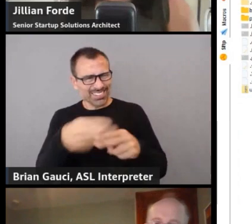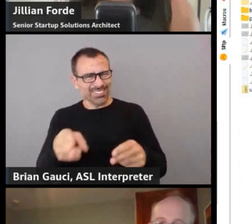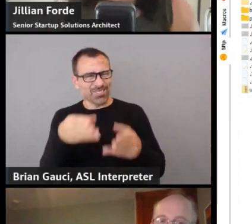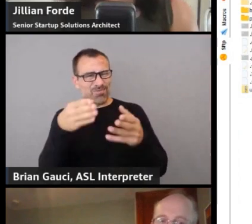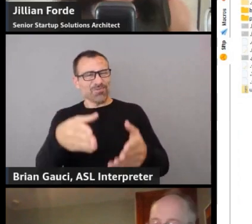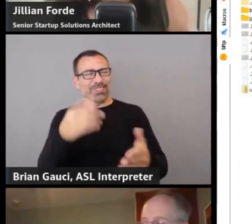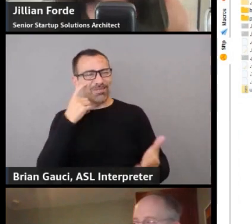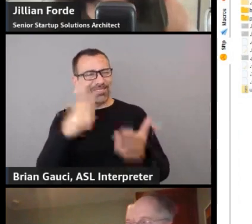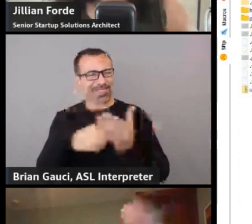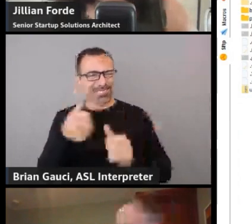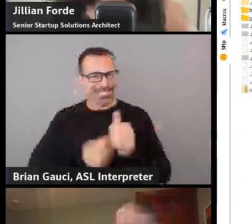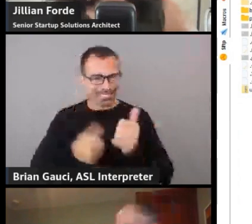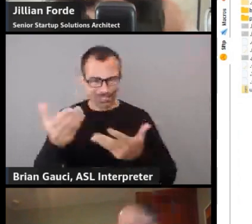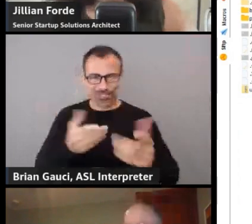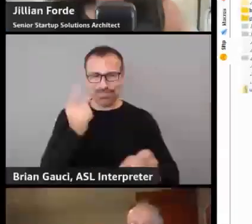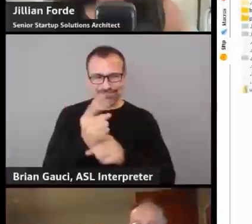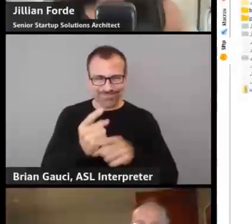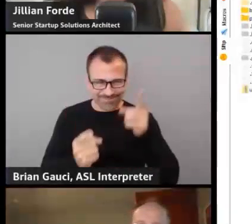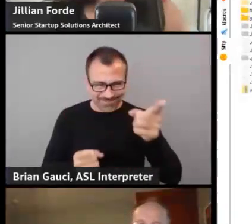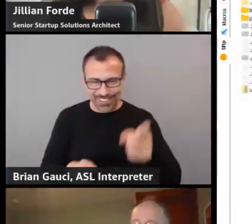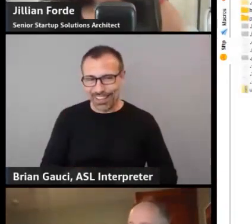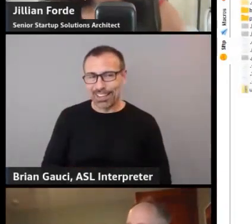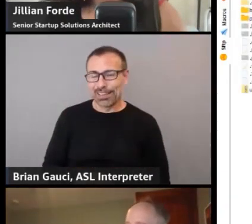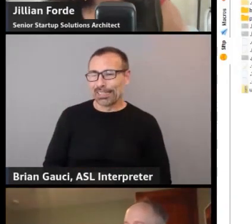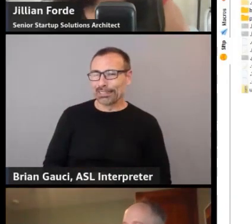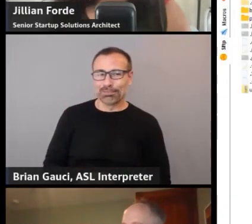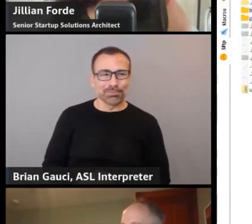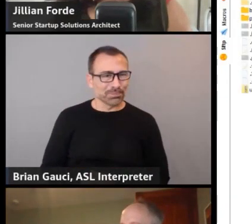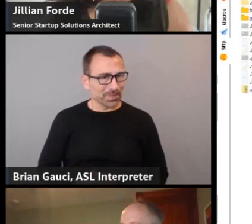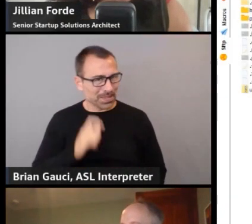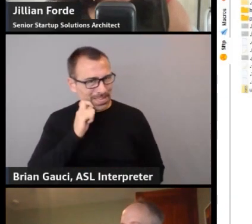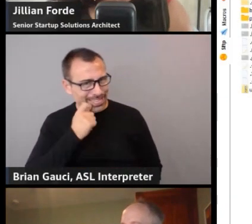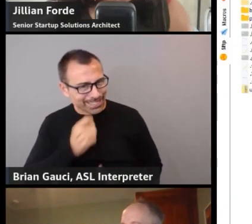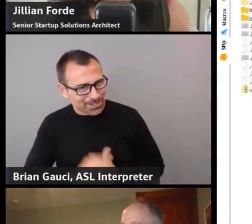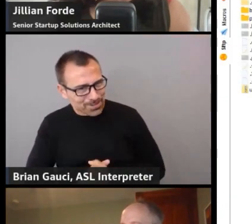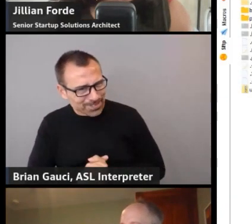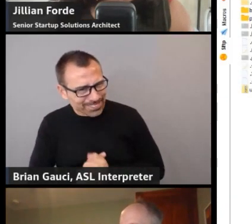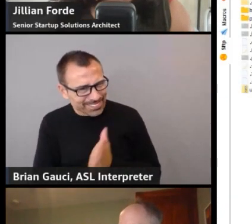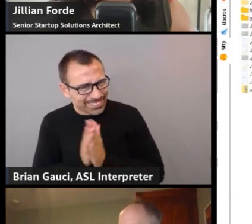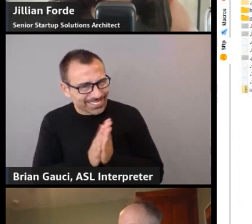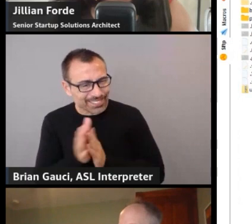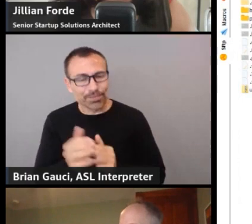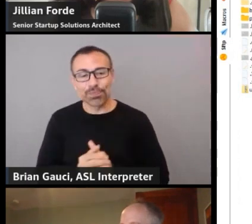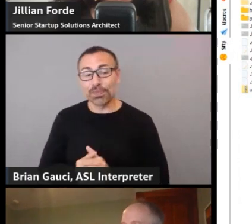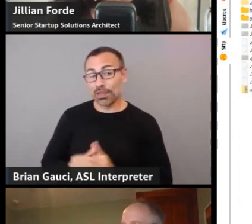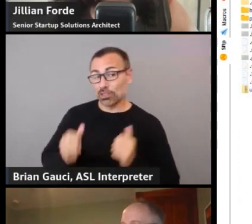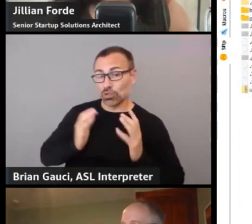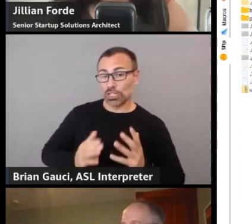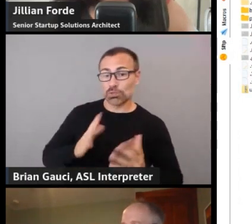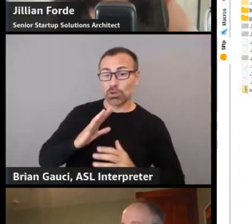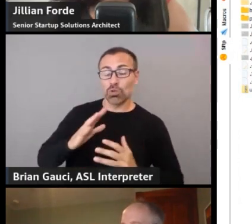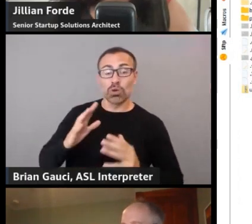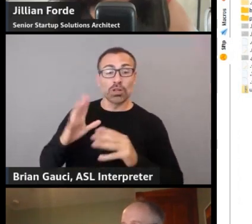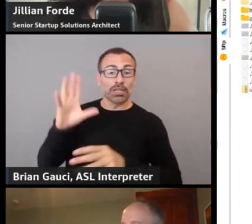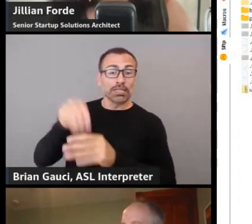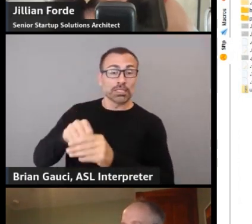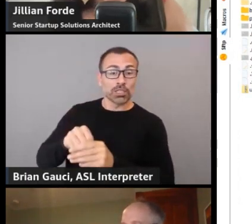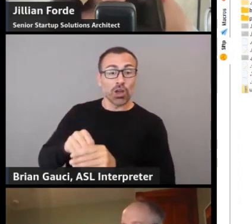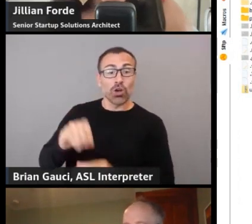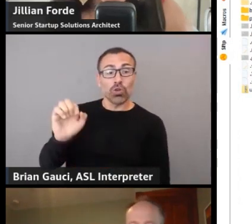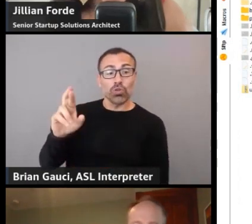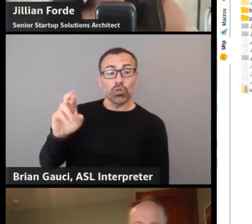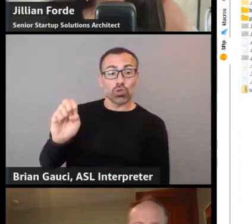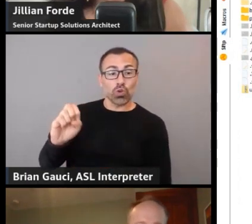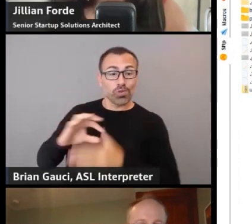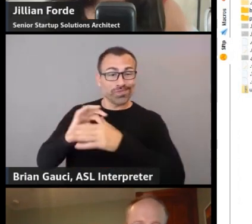each particular service. You got it. Cool. Yeah. So a customer is just going to install the core transport and just the transports